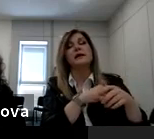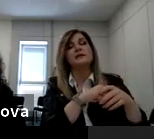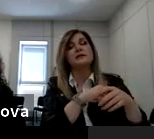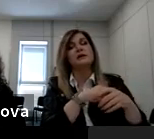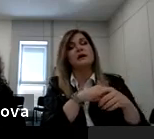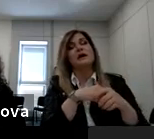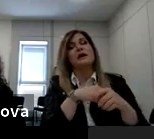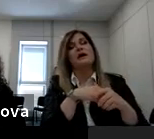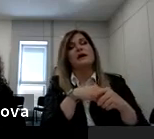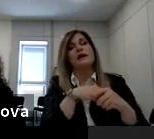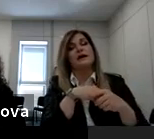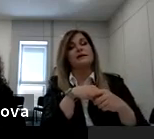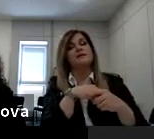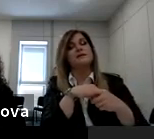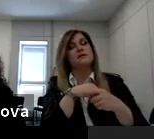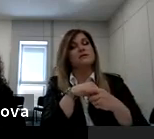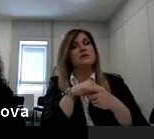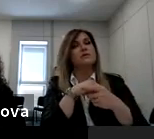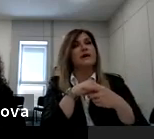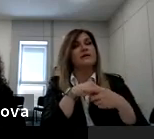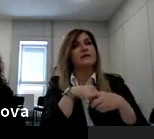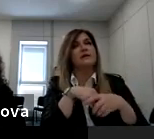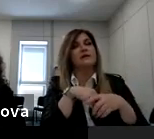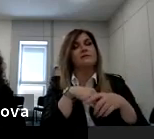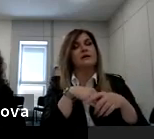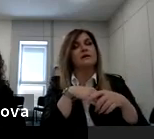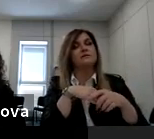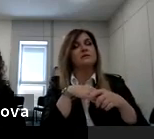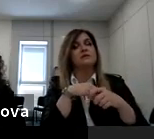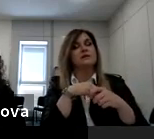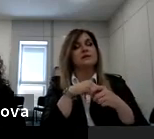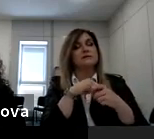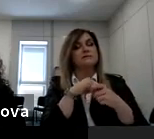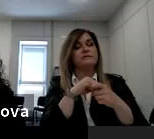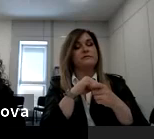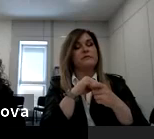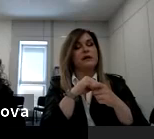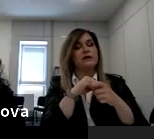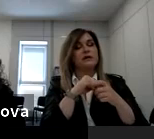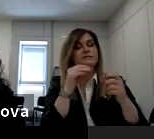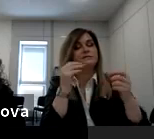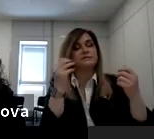indoor lighting, and also we're thinking about